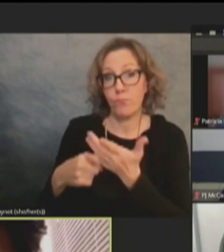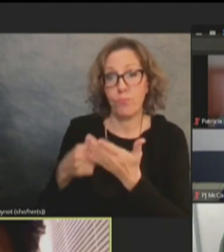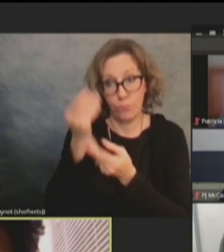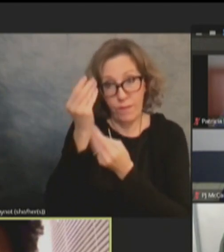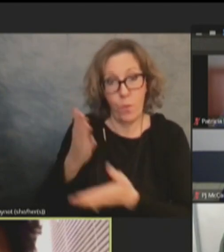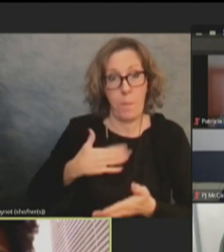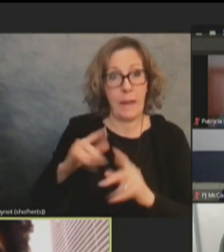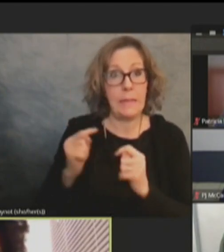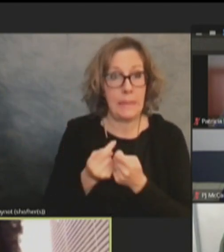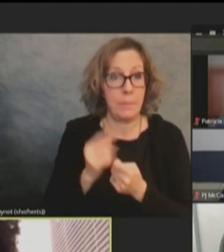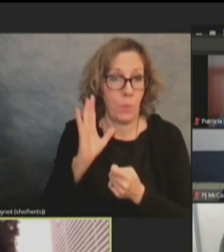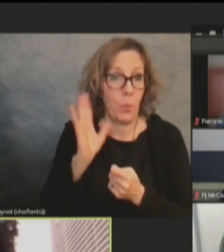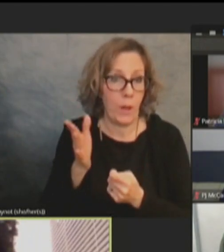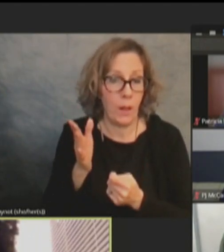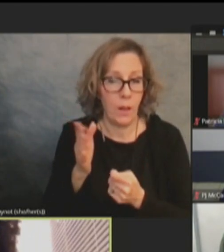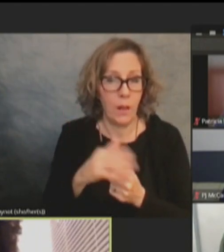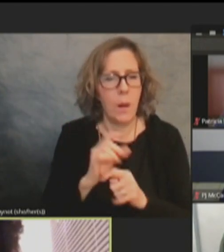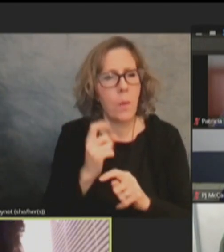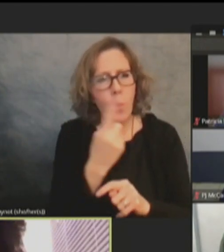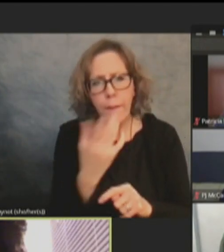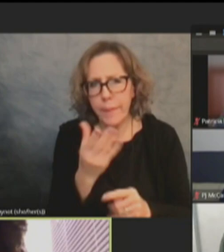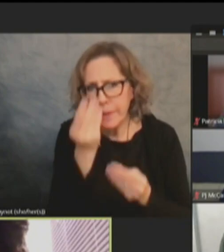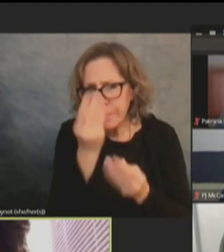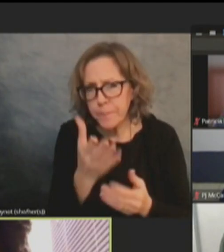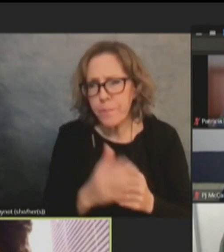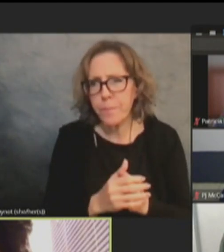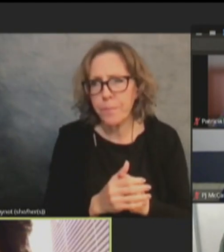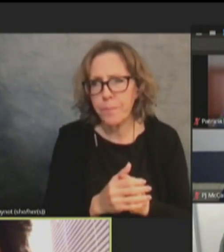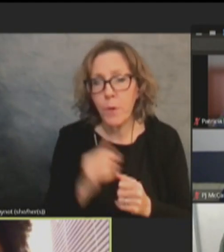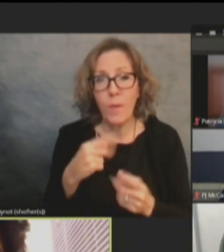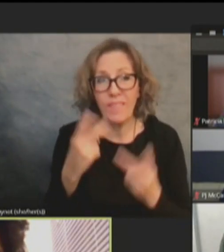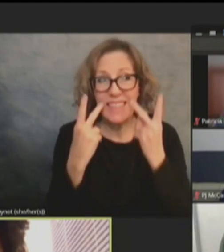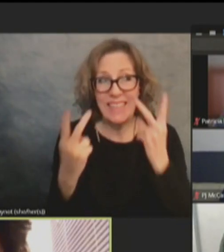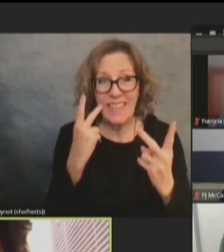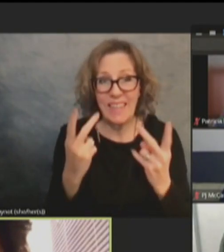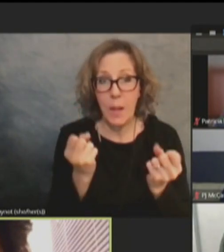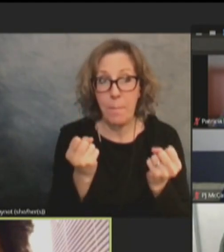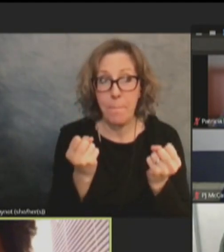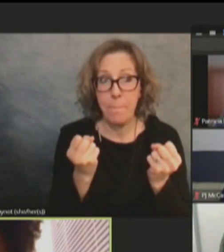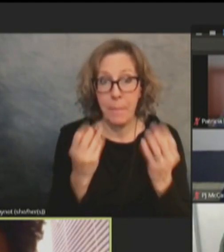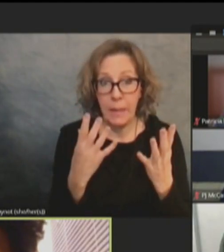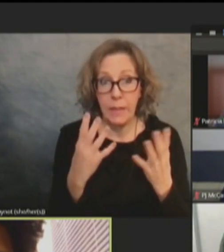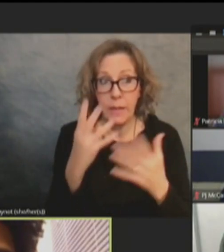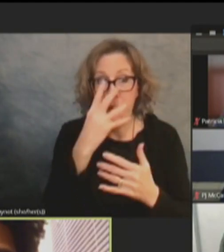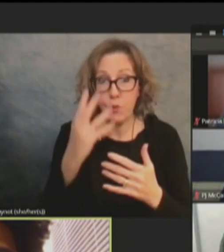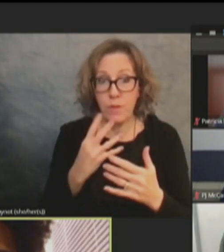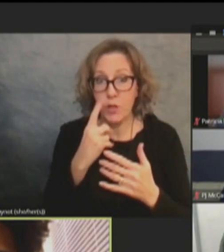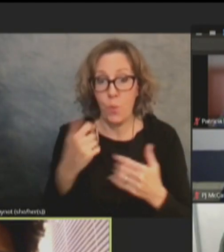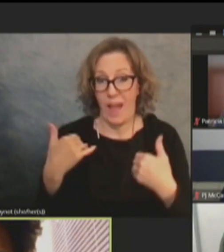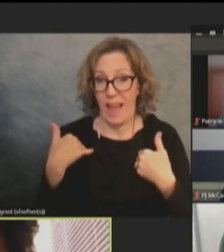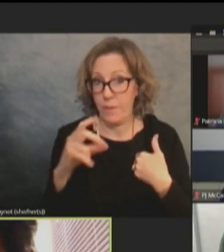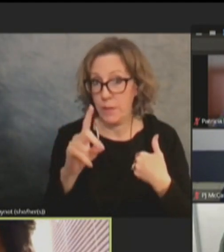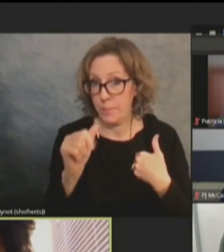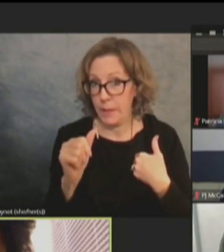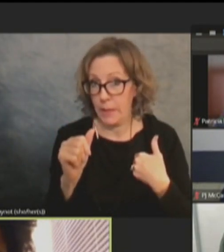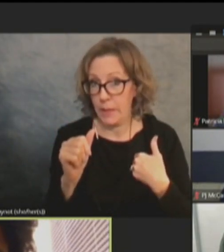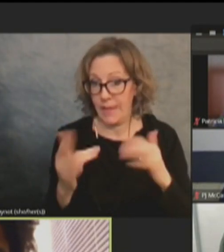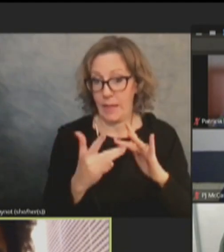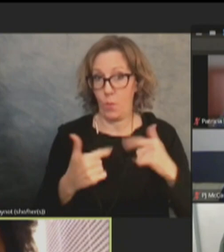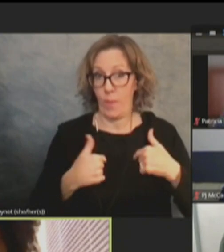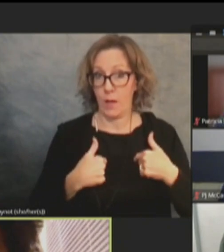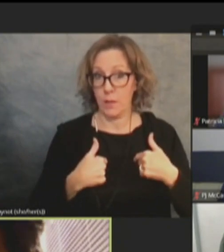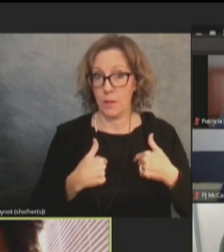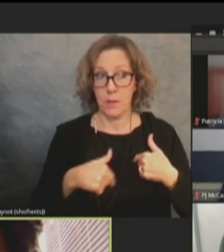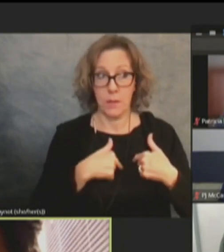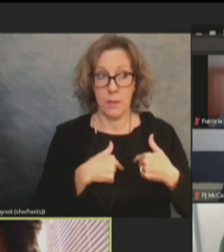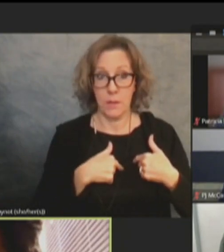we have not come across a lot of immigrants who have disabilities who are getting in touch with us. And